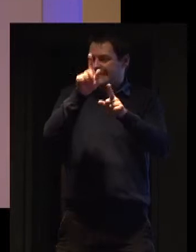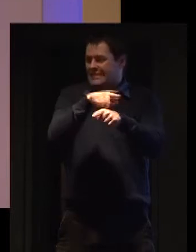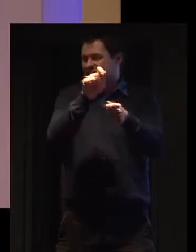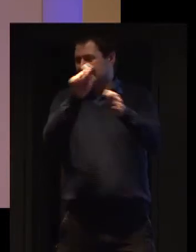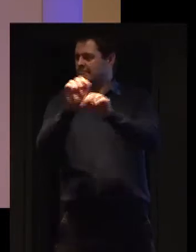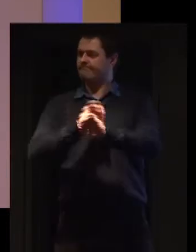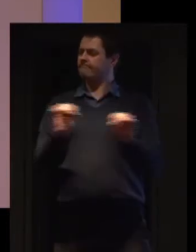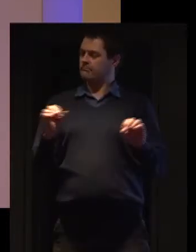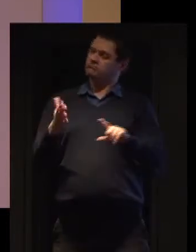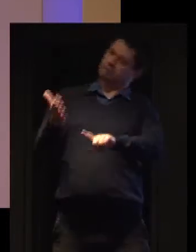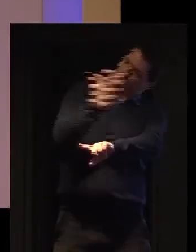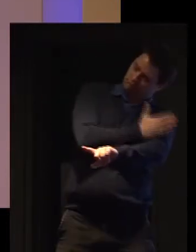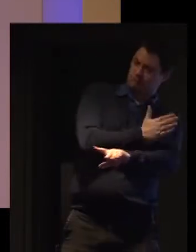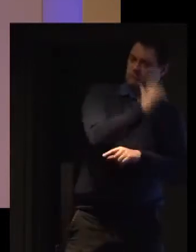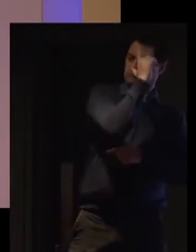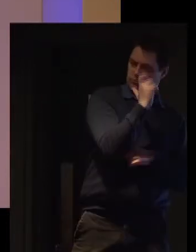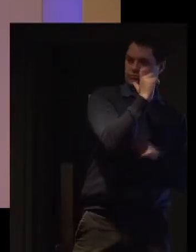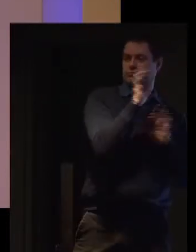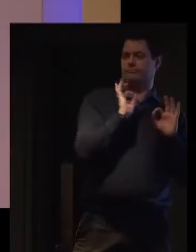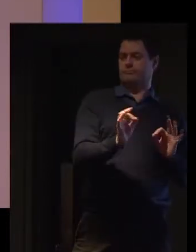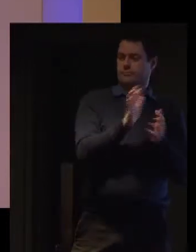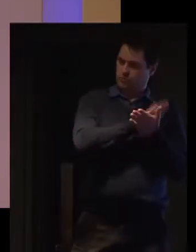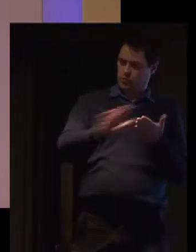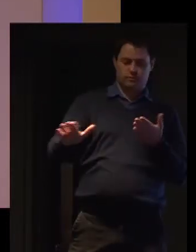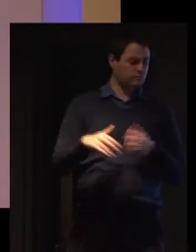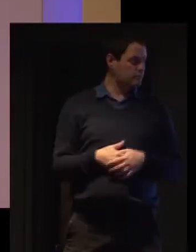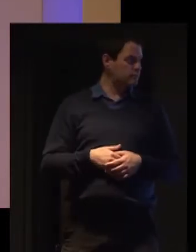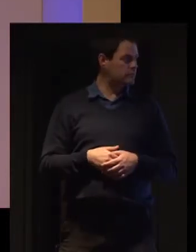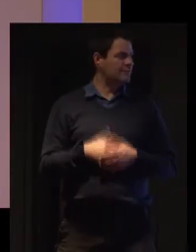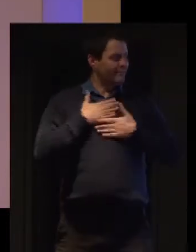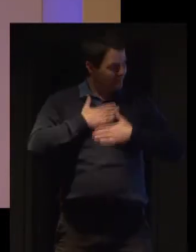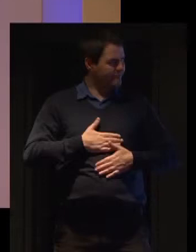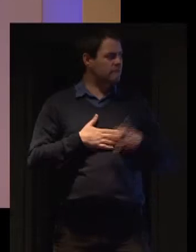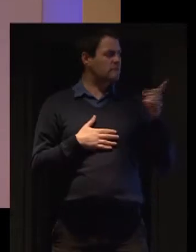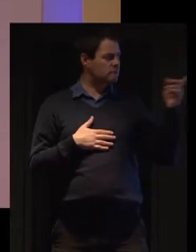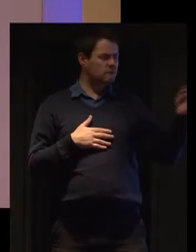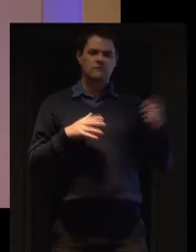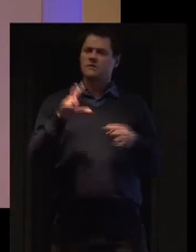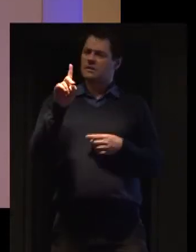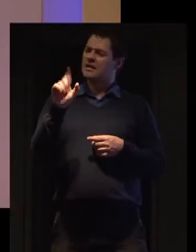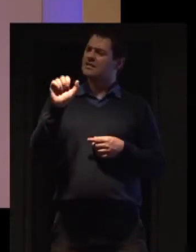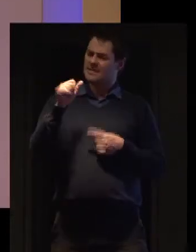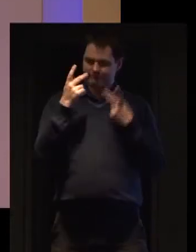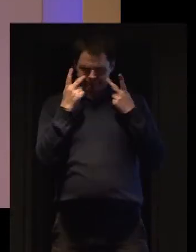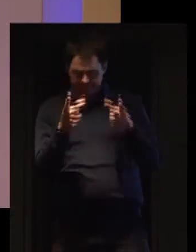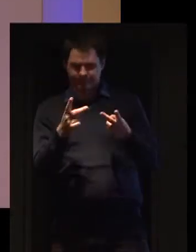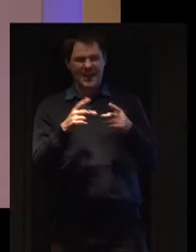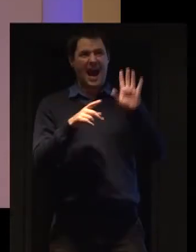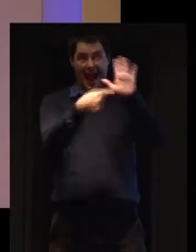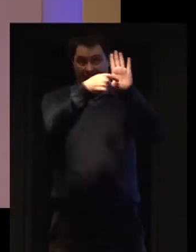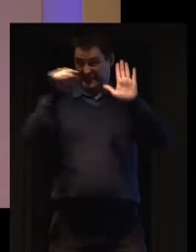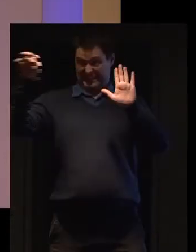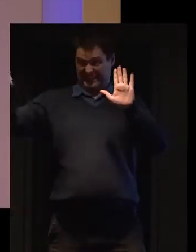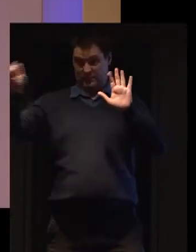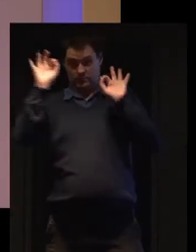We want the DSAs to promote and share a good practice for accessible facilities and services. Again, not forgetting the pan-disability approach,